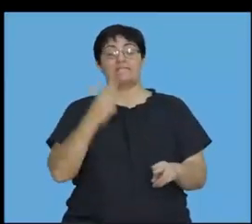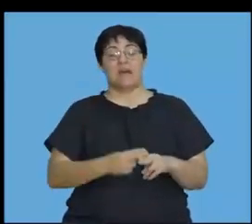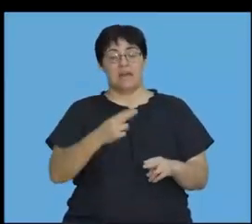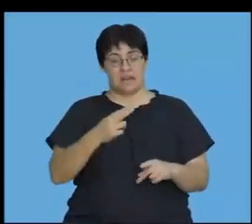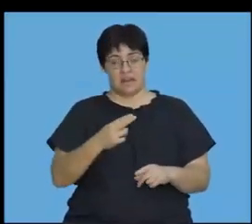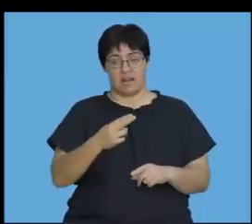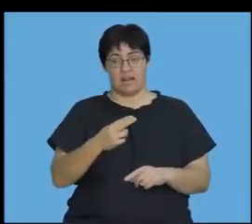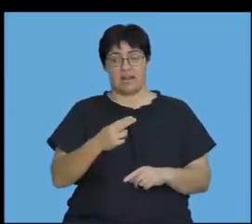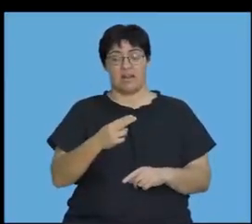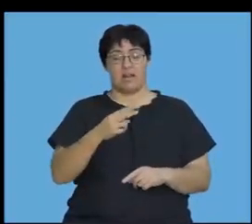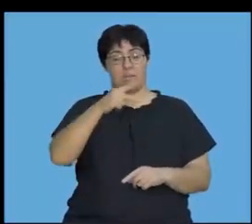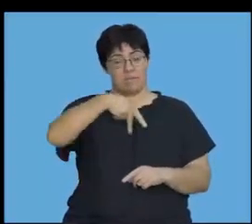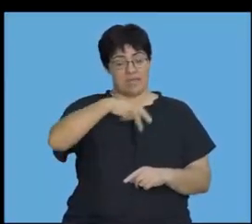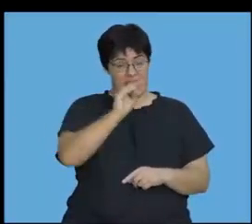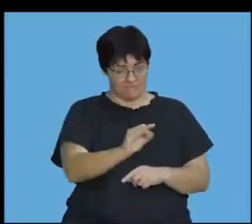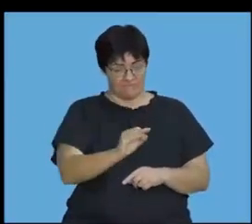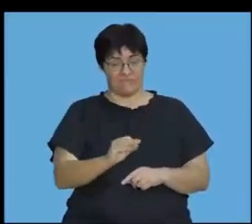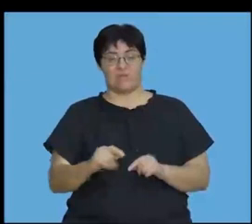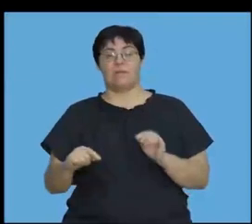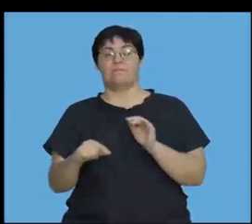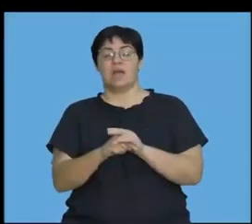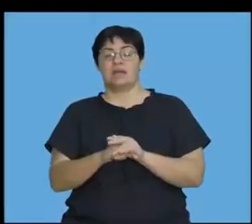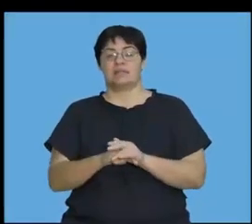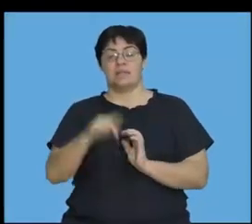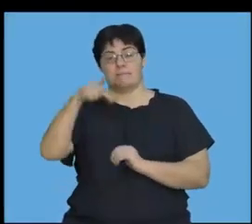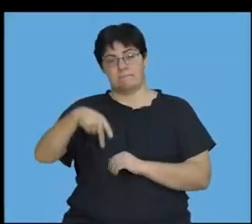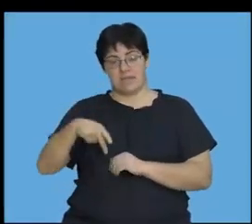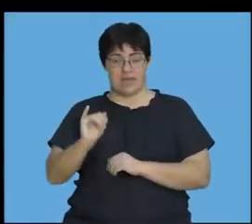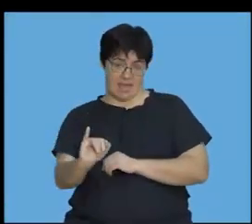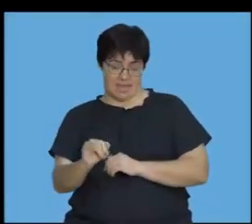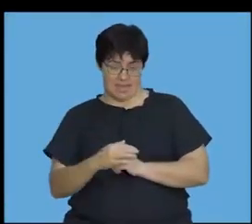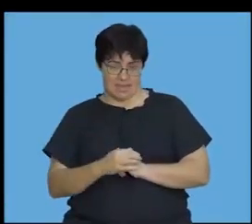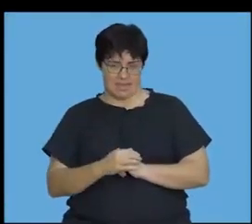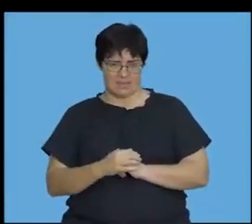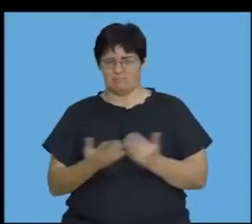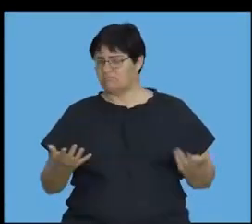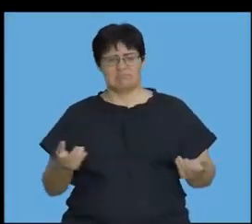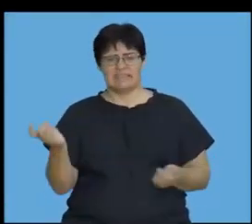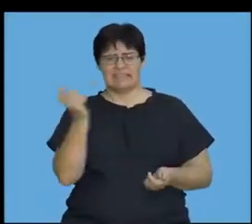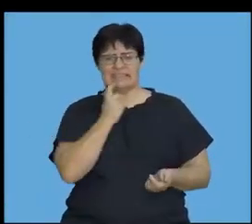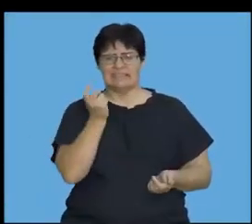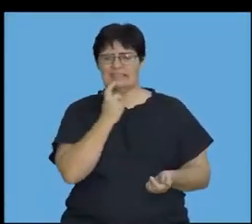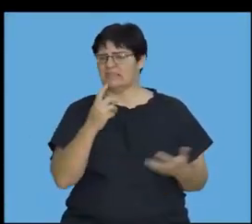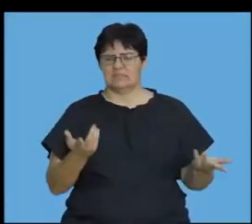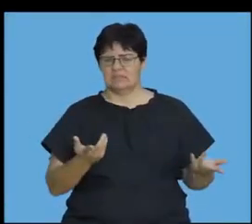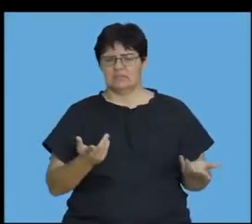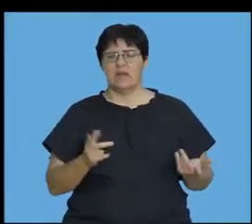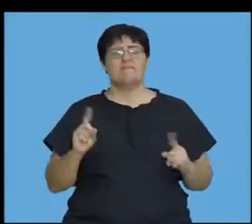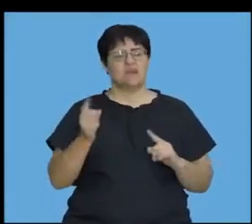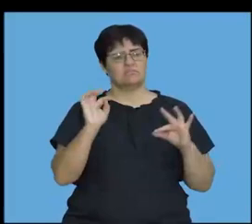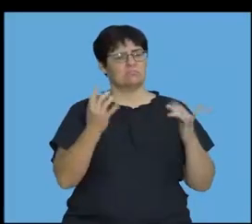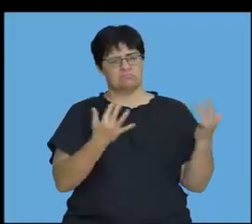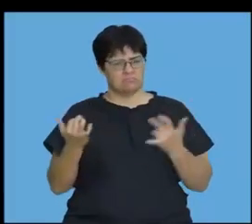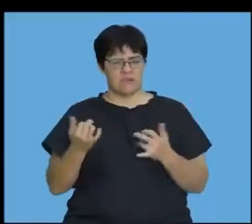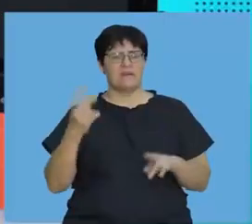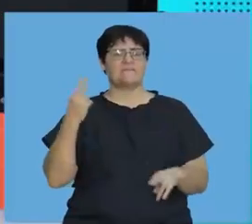minus initial. You absolutely can do this question so that you first work out the